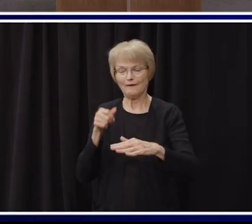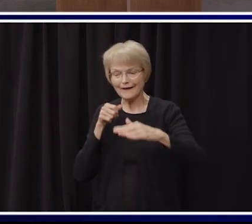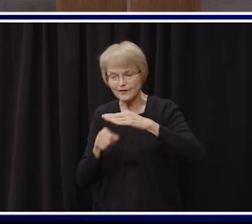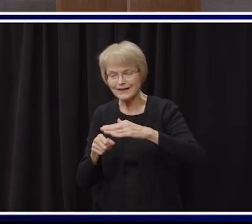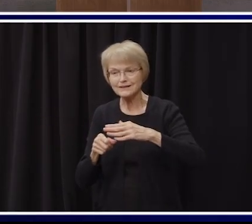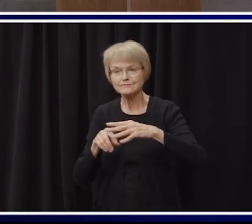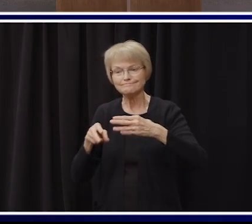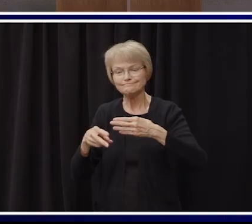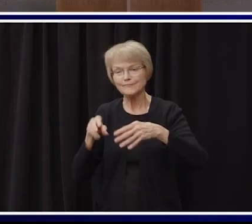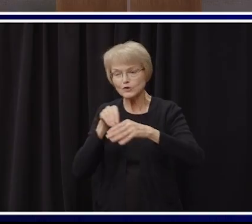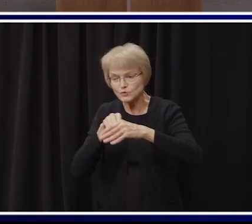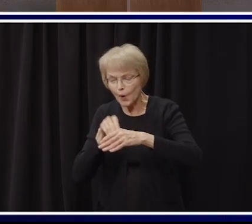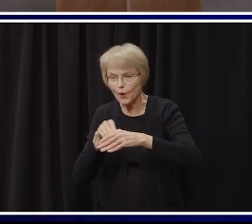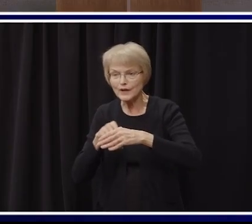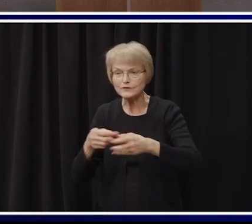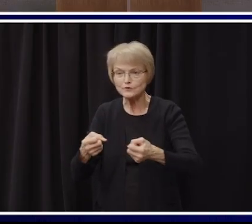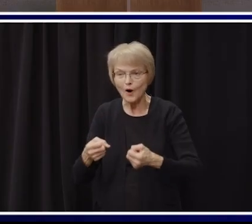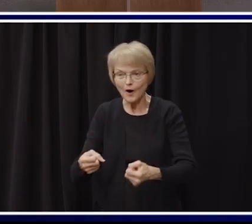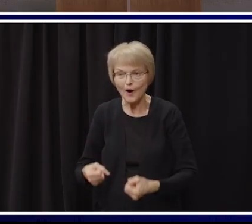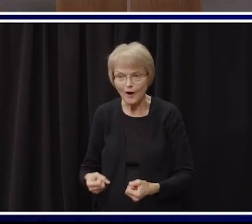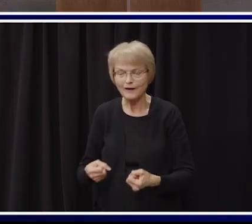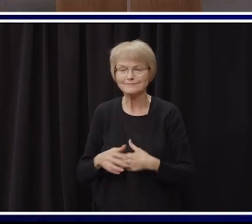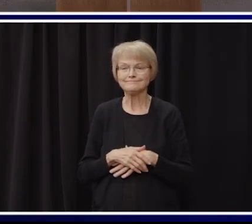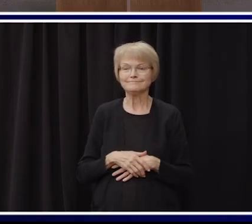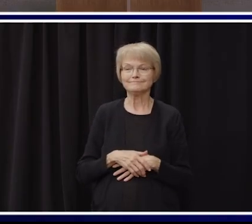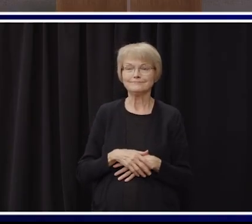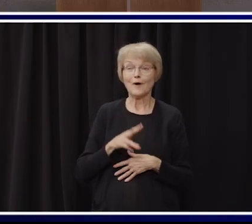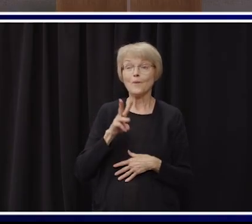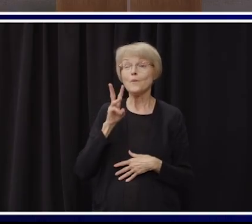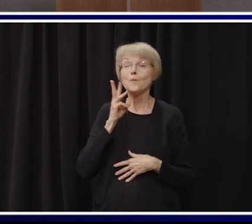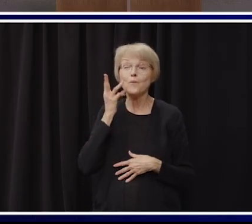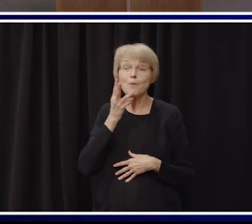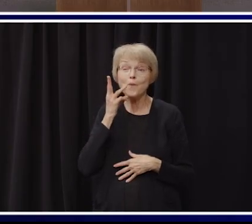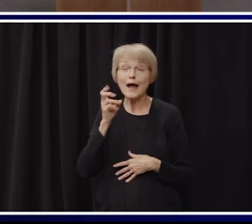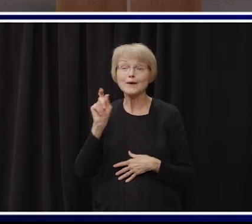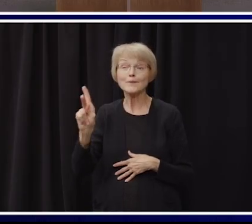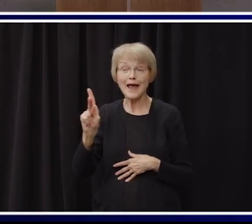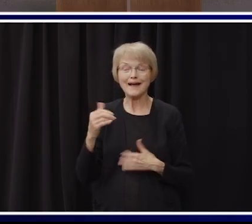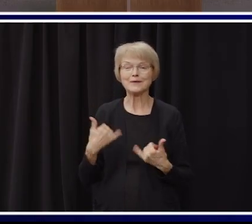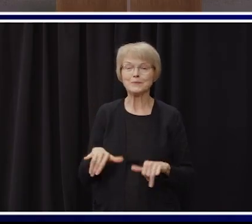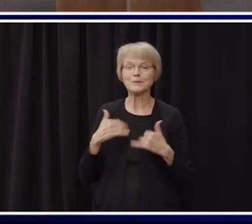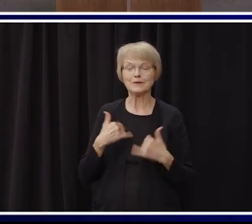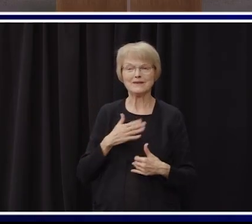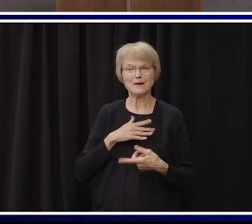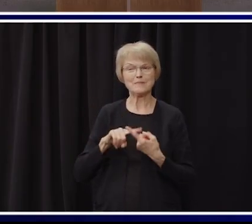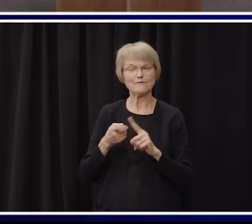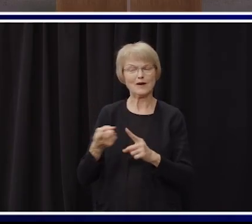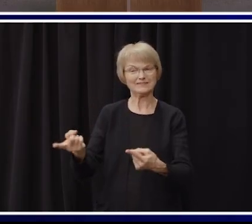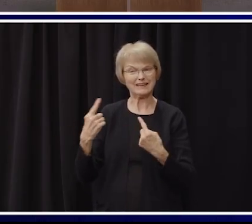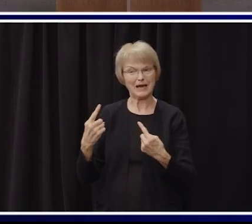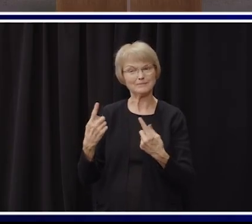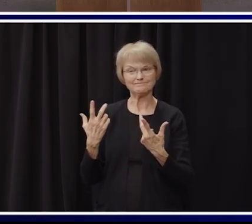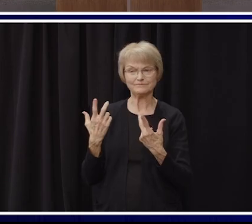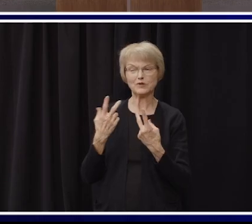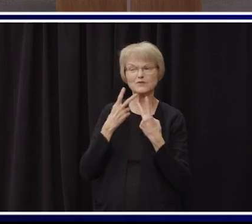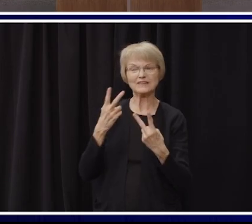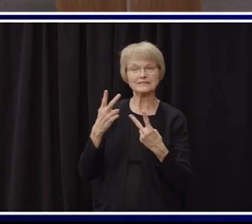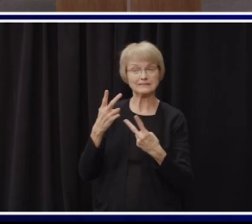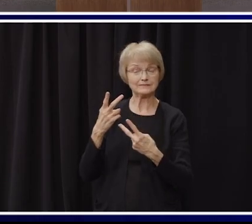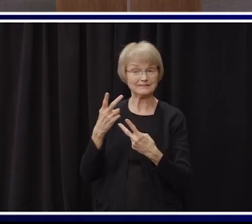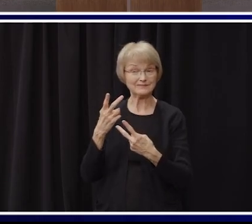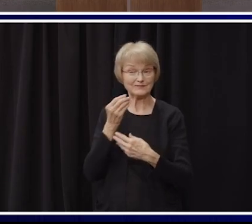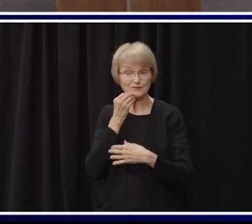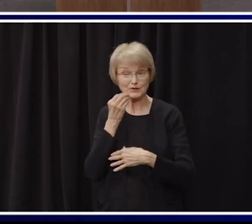drawer space and gave me some wine racks. I had some of my friends over to dinner who are all in their 80s,